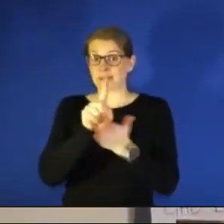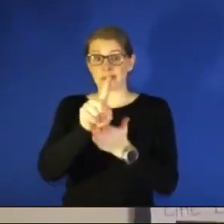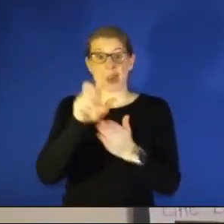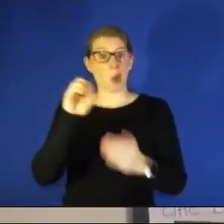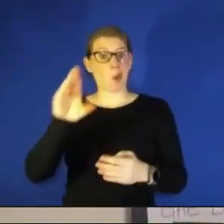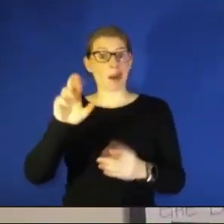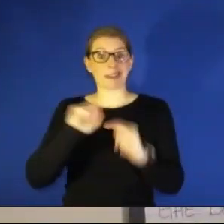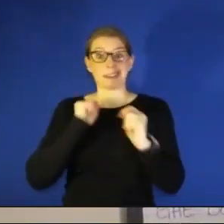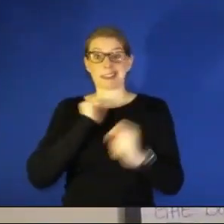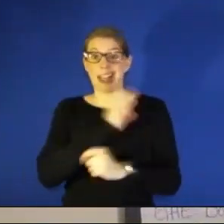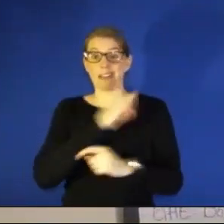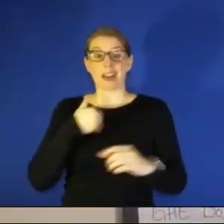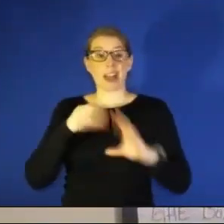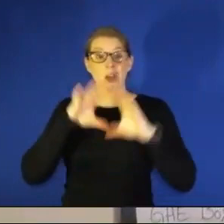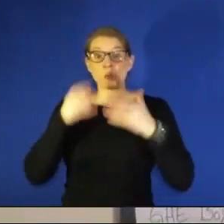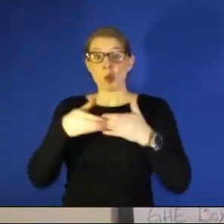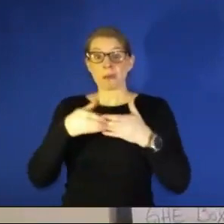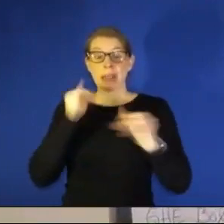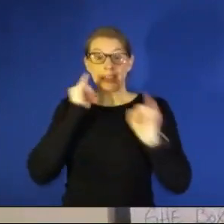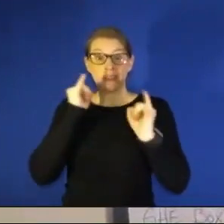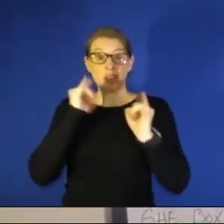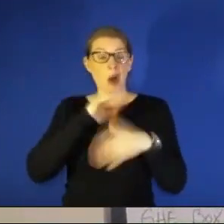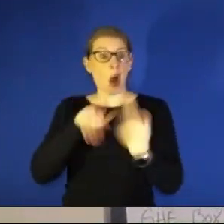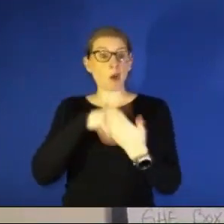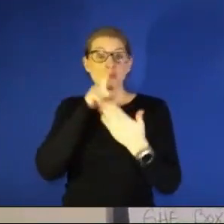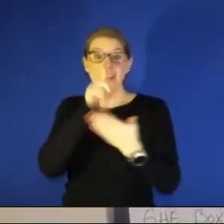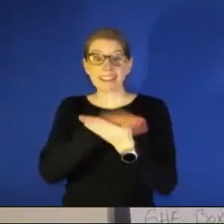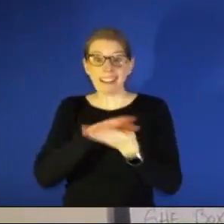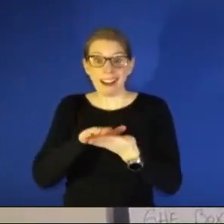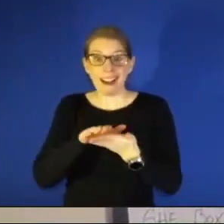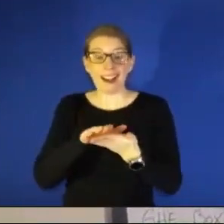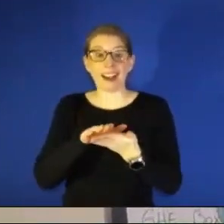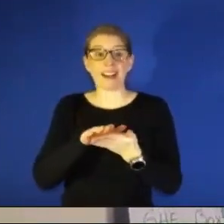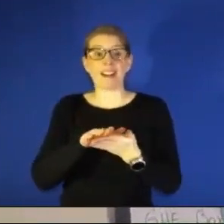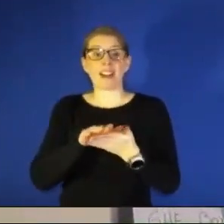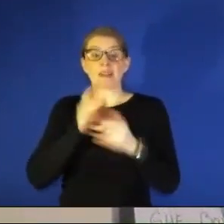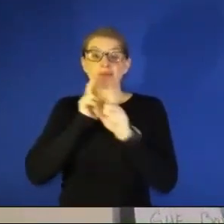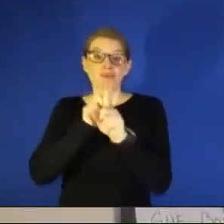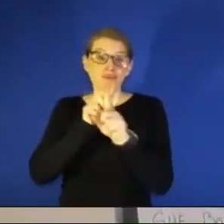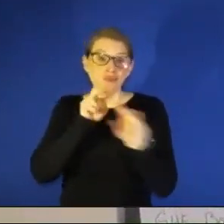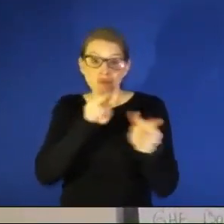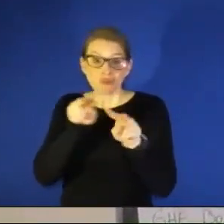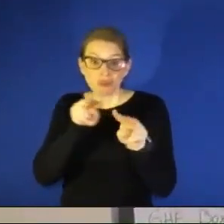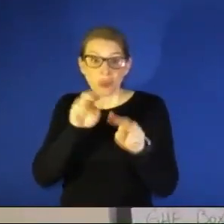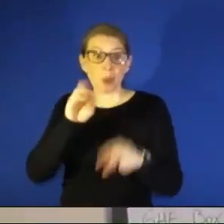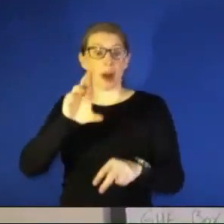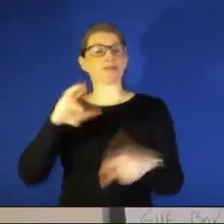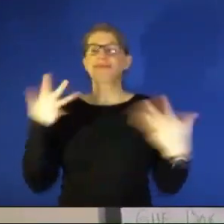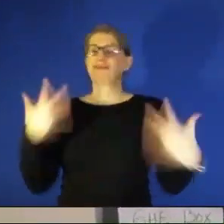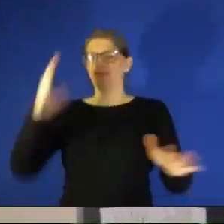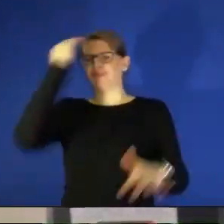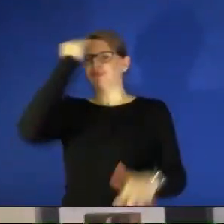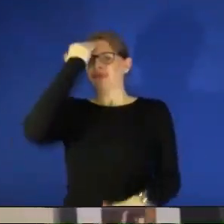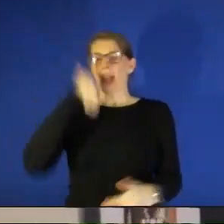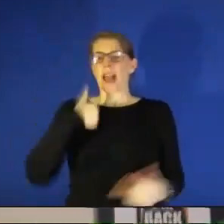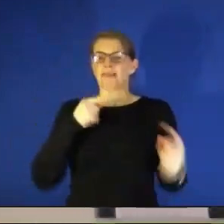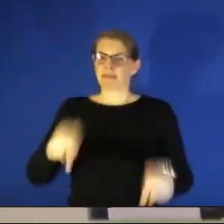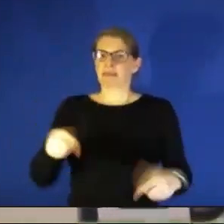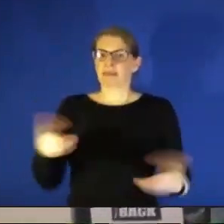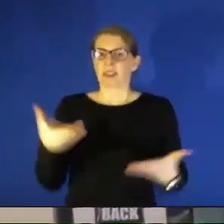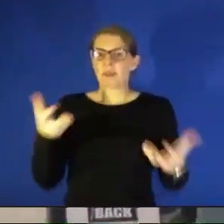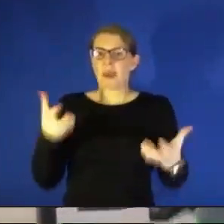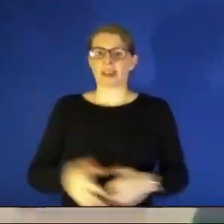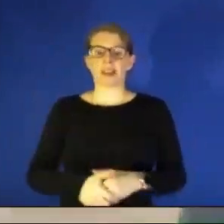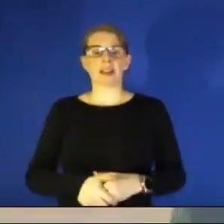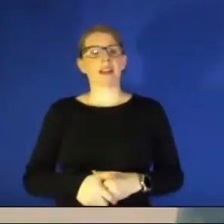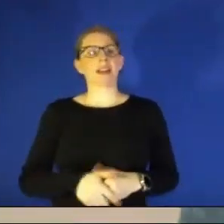group interview, and they were all so kind, and I got to shadow in the OR, and that was it. I knew I wanted to be here. Yeah, this is interesting